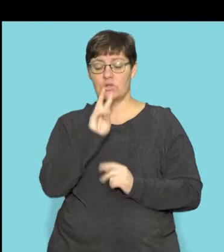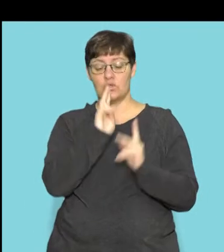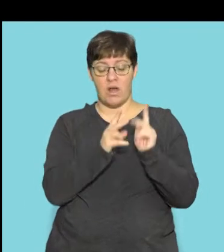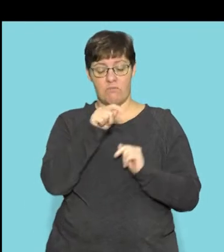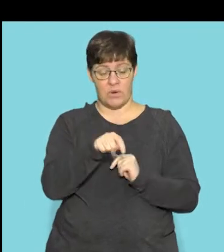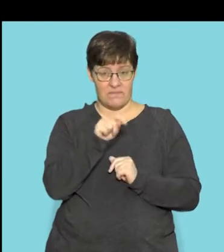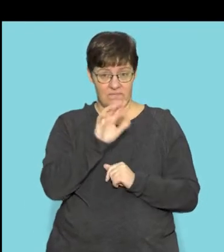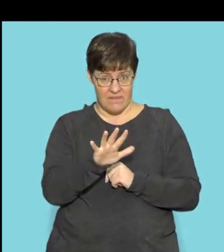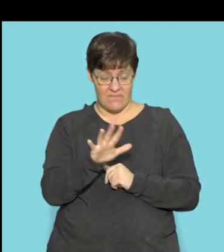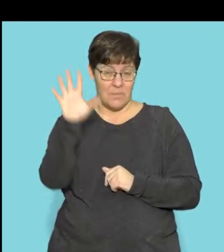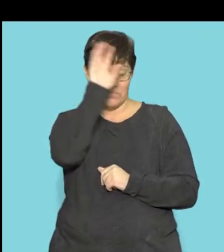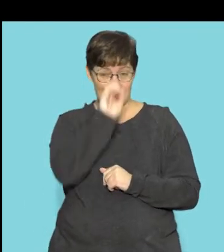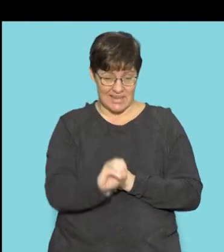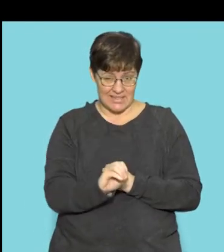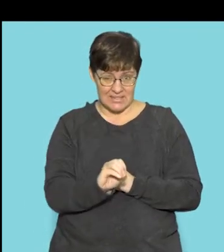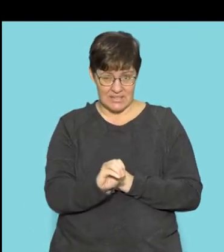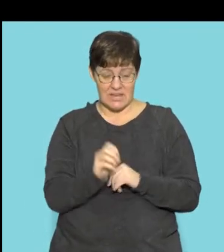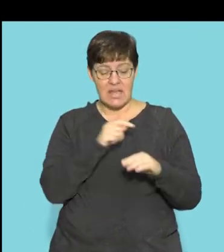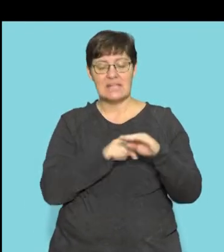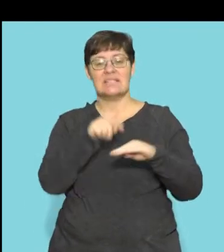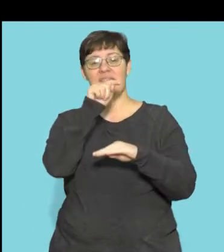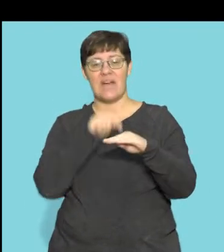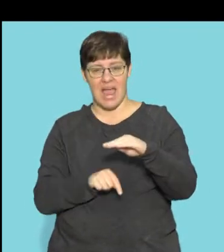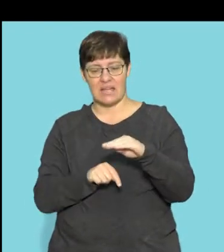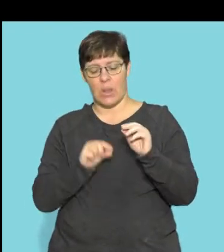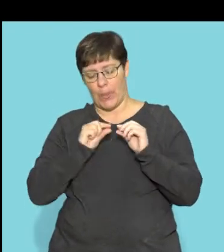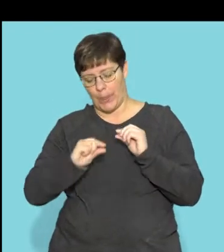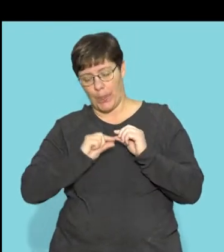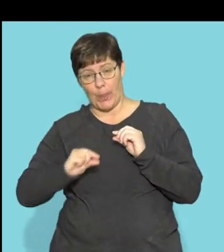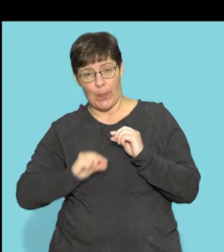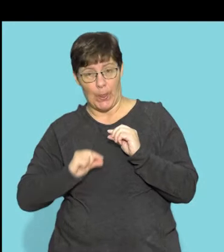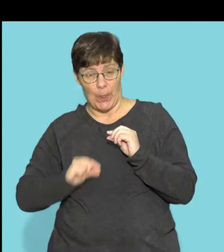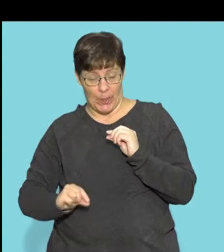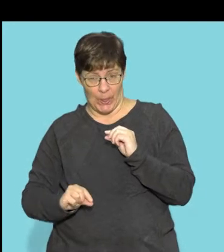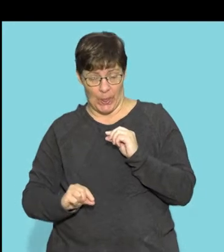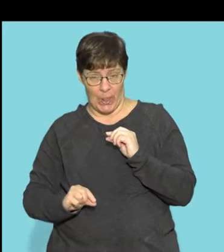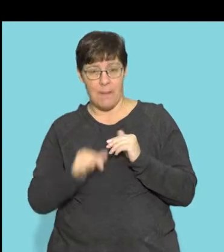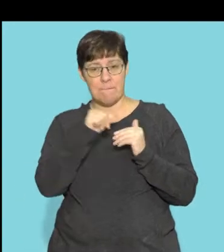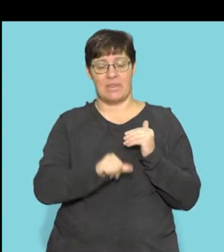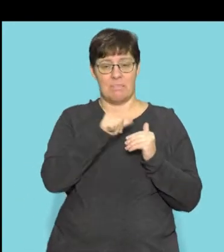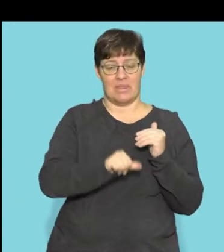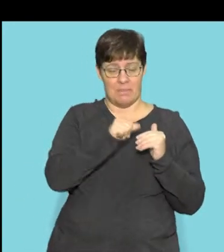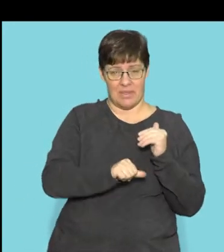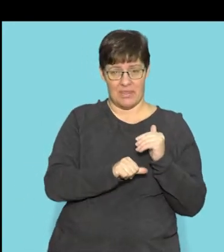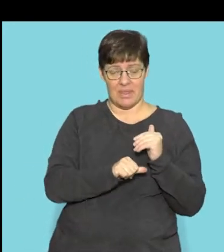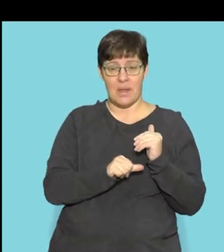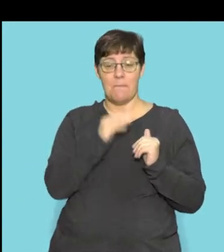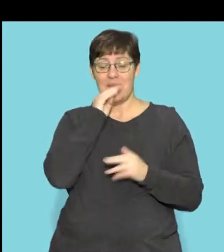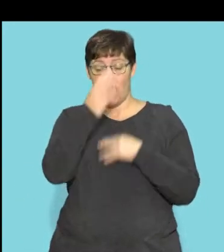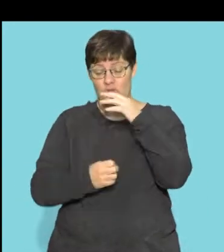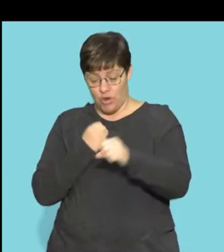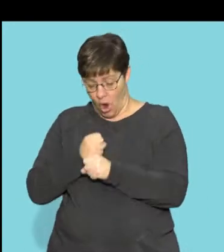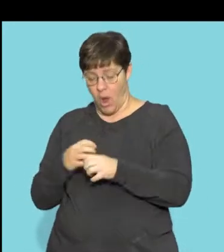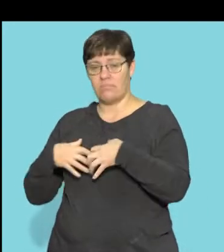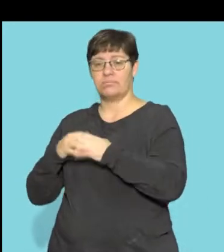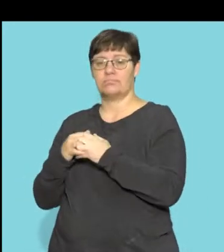12.5% divided into small portions that they're going to give to you on a month-to-month basis. Not that.